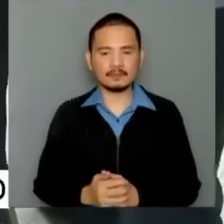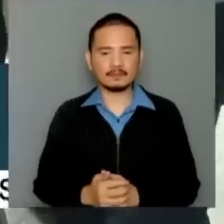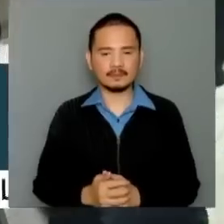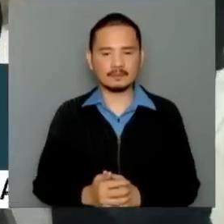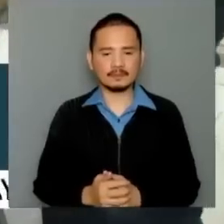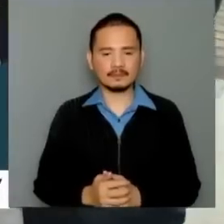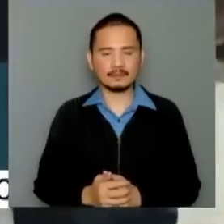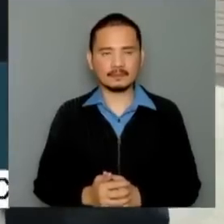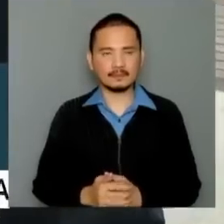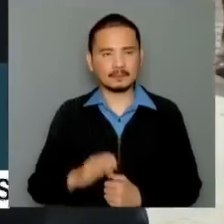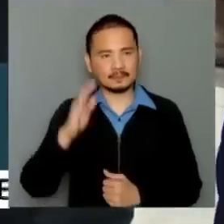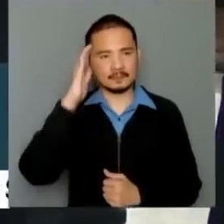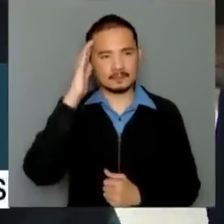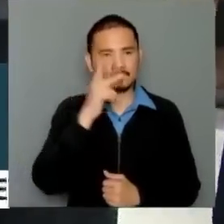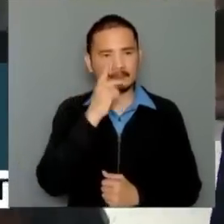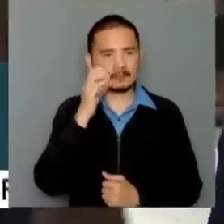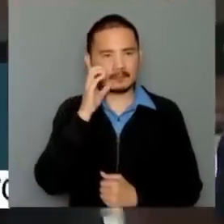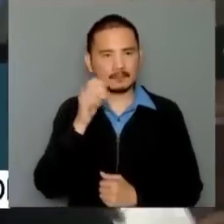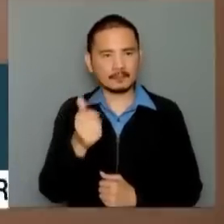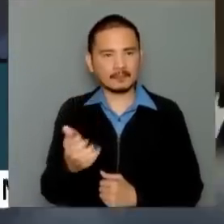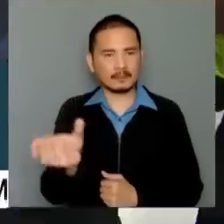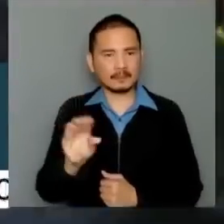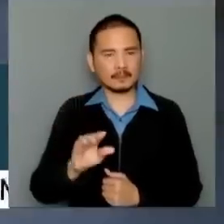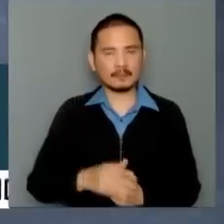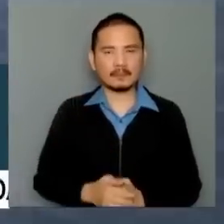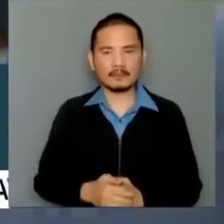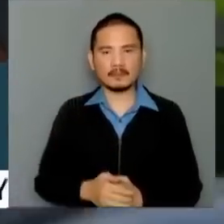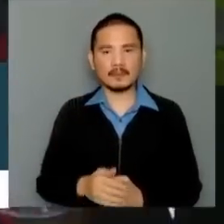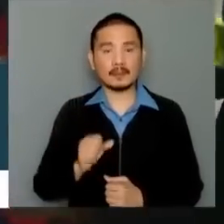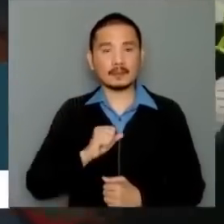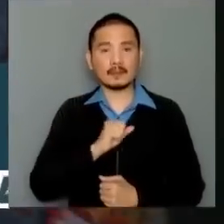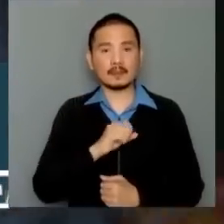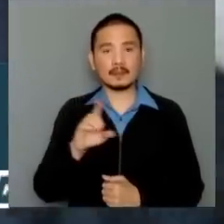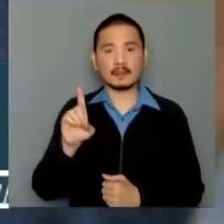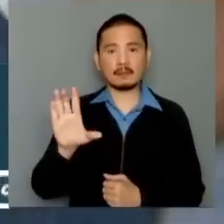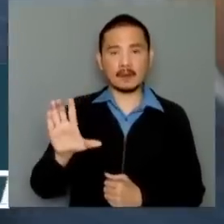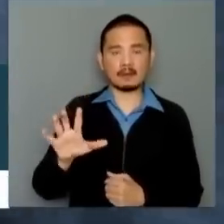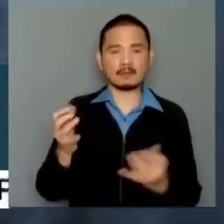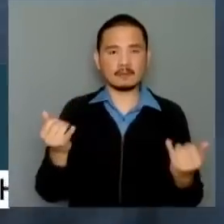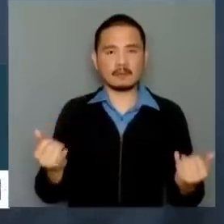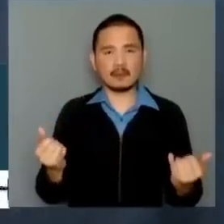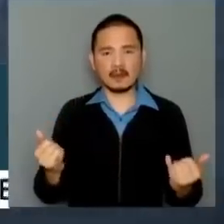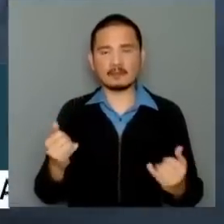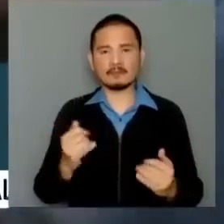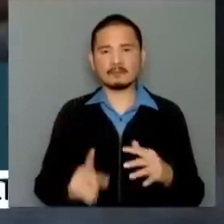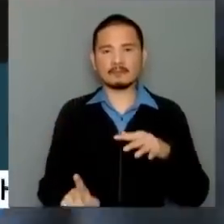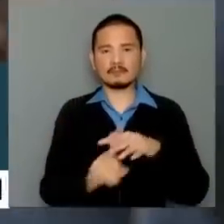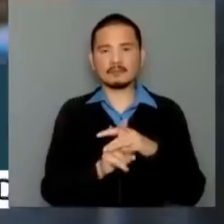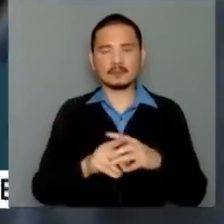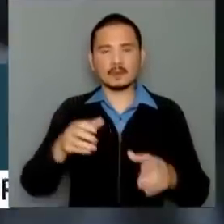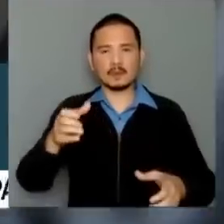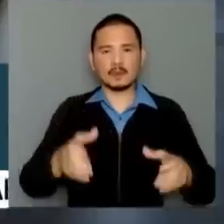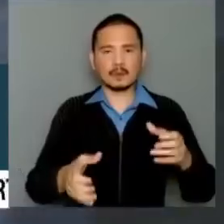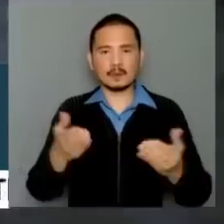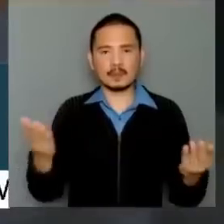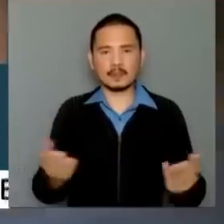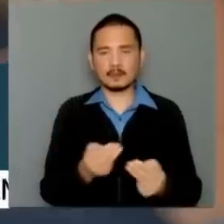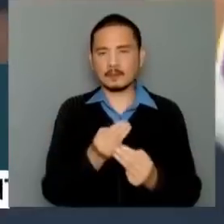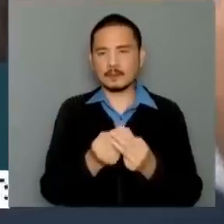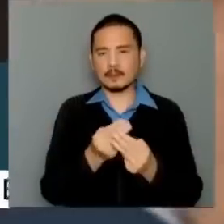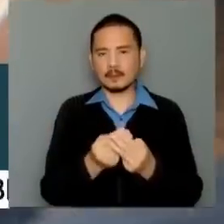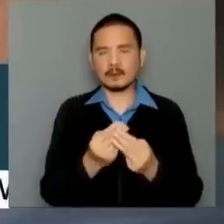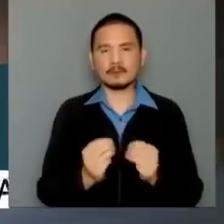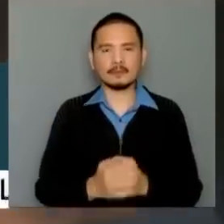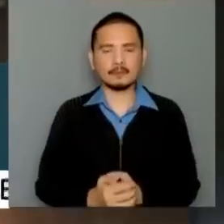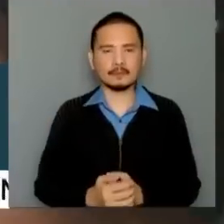Hi, Carmina. Good afternoon. Former Philippine Senator Laila de Lima once again attended a court hearing in Muntinlupa Regional Trial Court this morning.